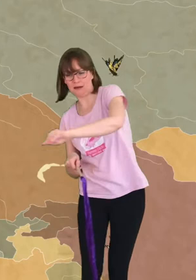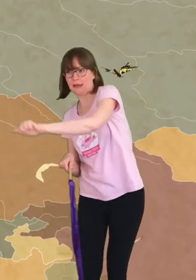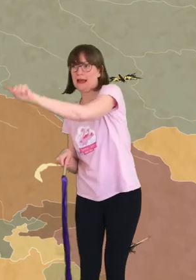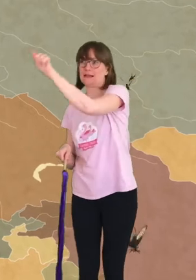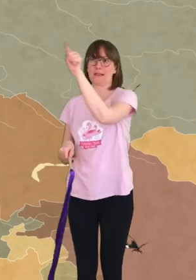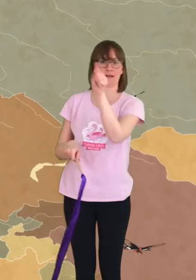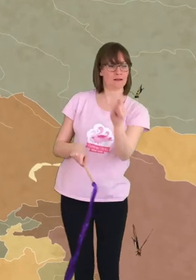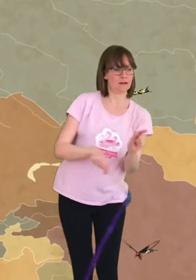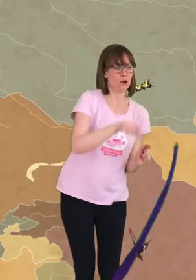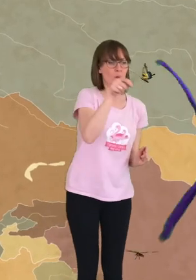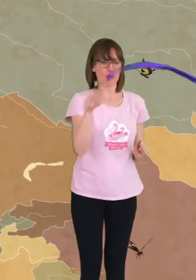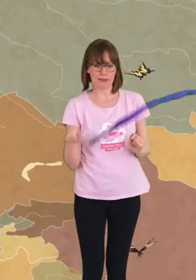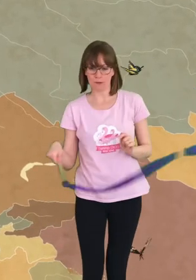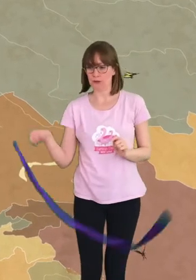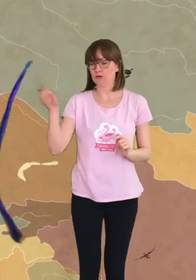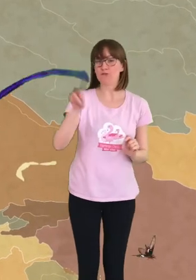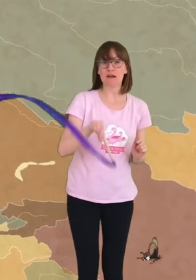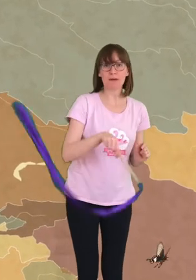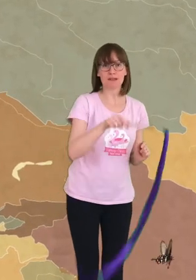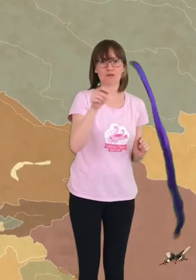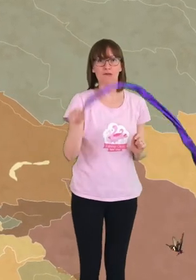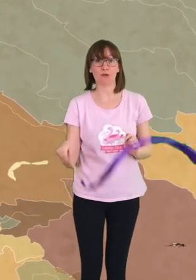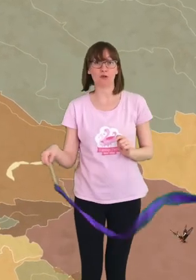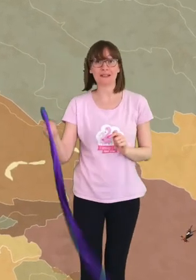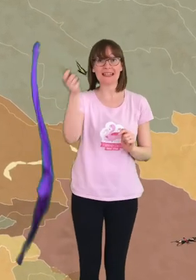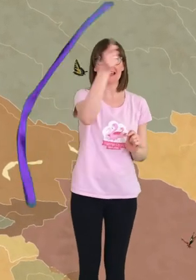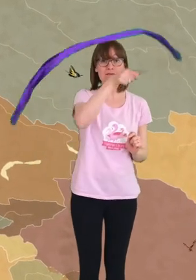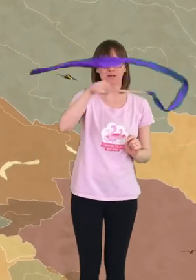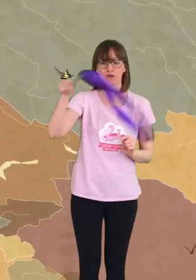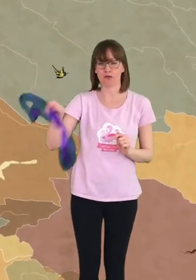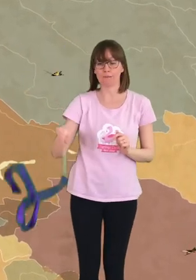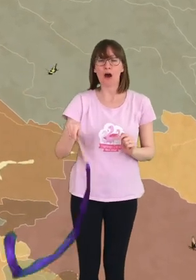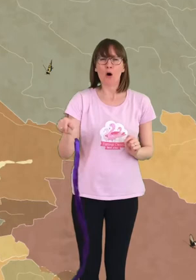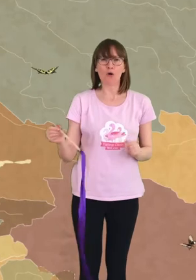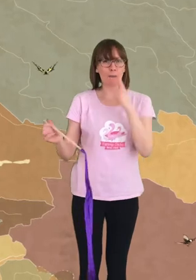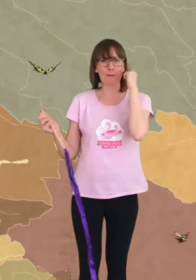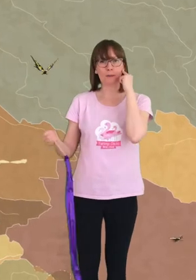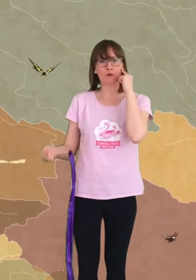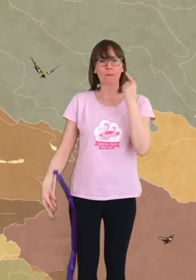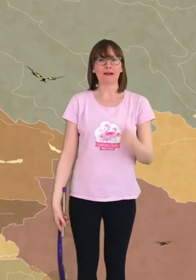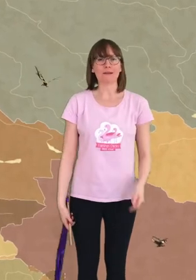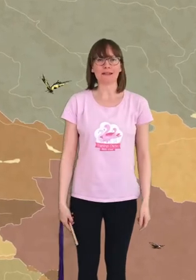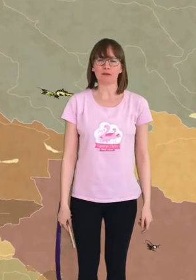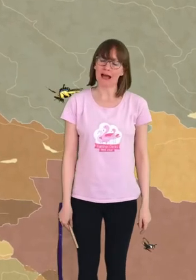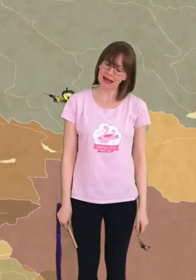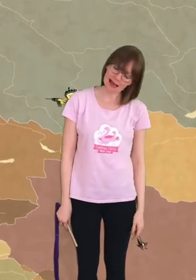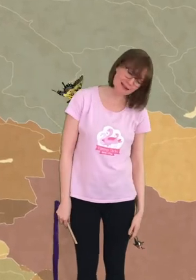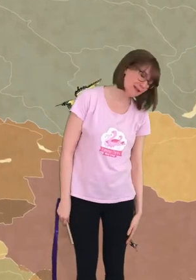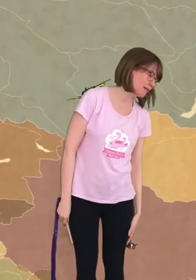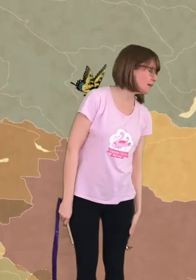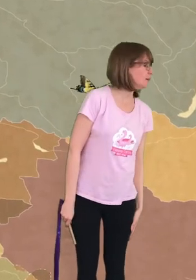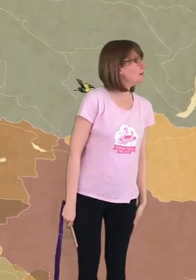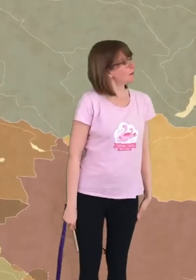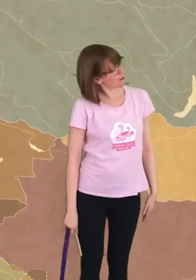eight like that. Use your ribbon to draw it, or your material to draw it. Or it might be more about using your